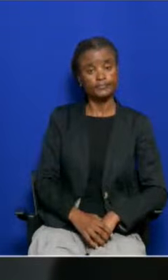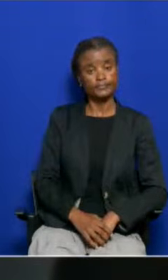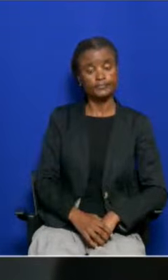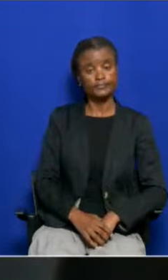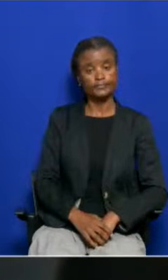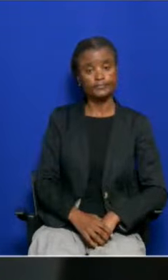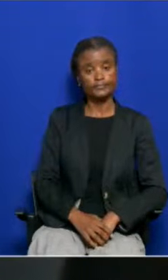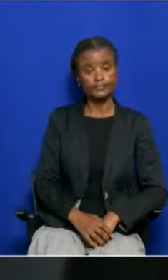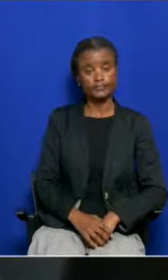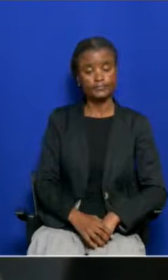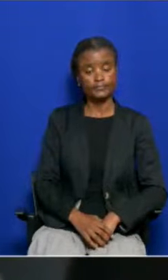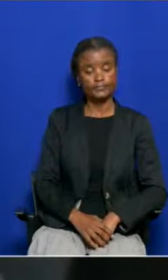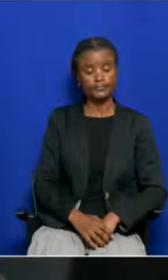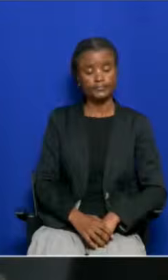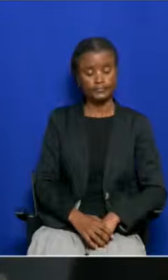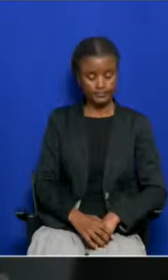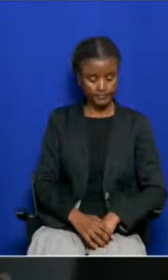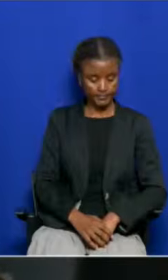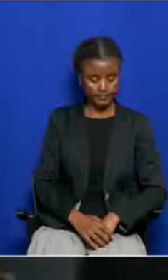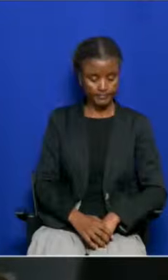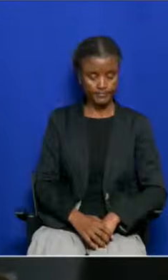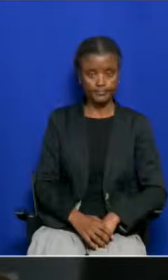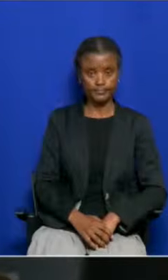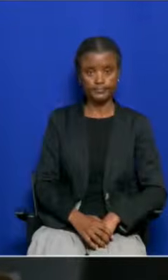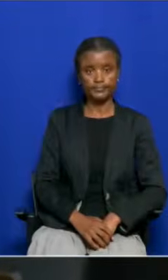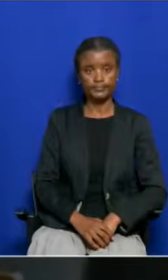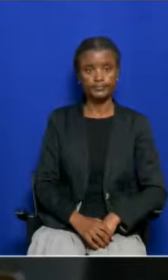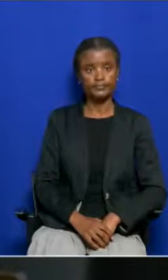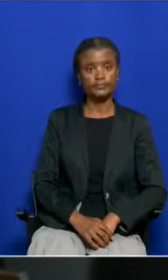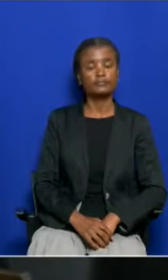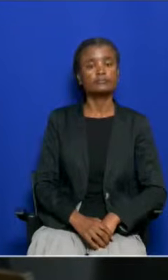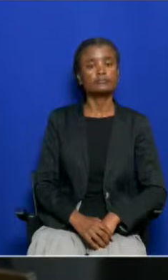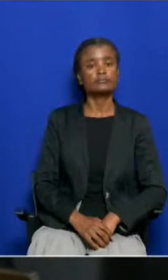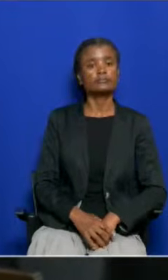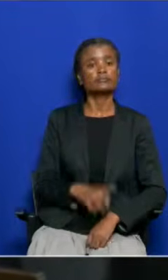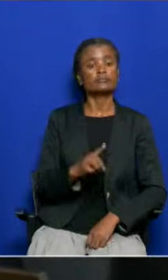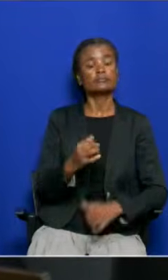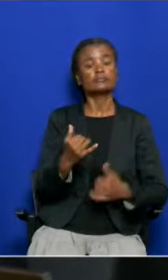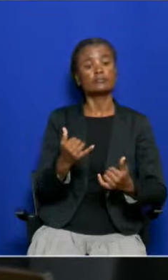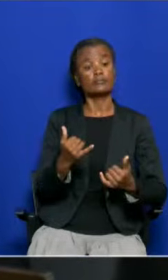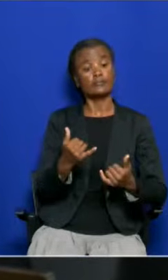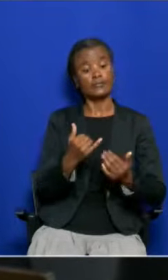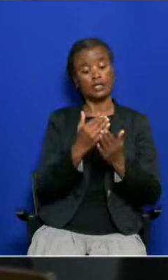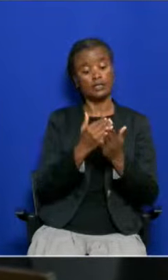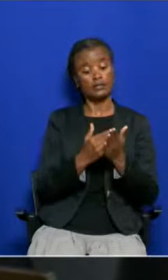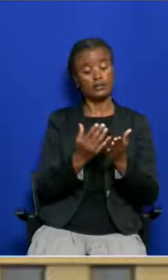And what did you do when you received this list?